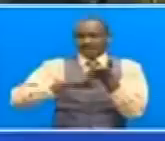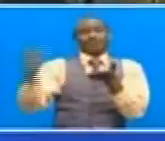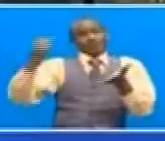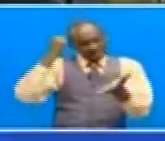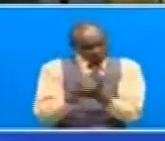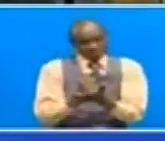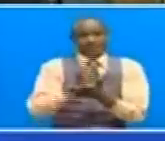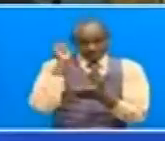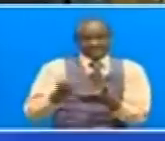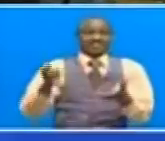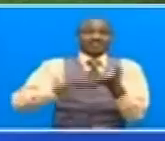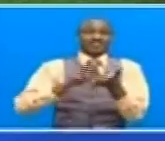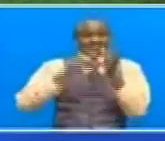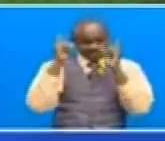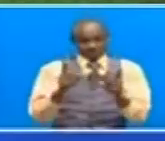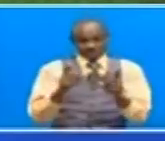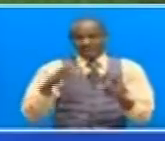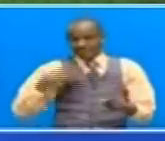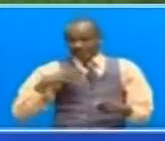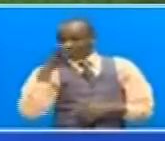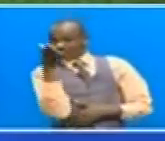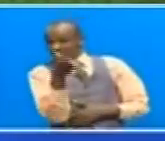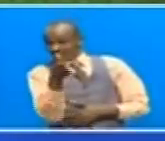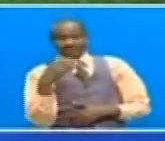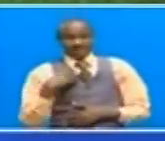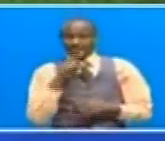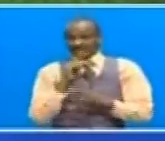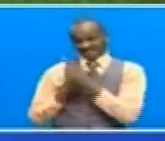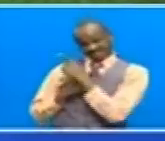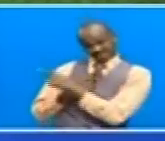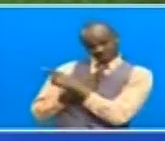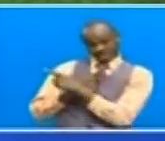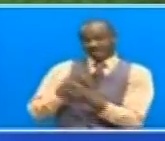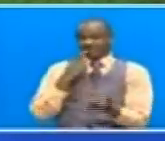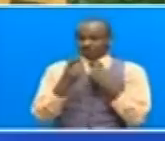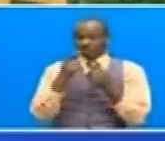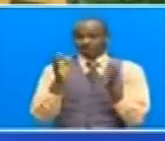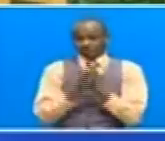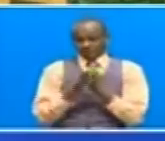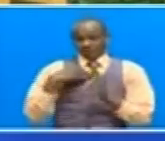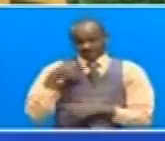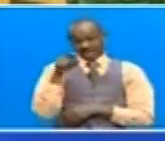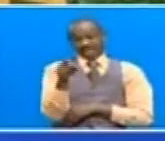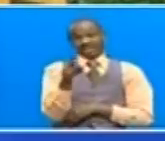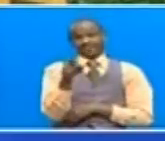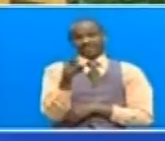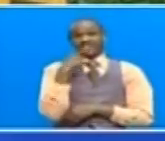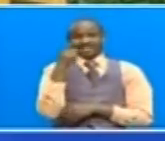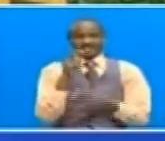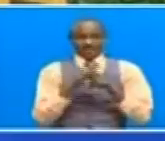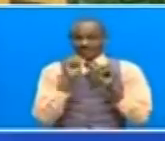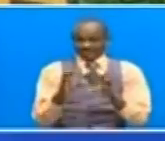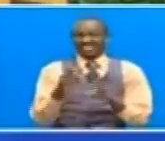endorse parliament's decision. Critics within Rwanda, such as this man who spoke to AFP on condition of anonymity, claims